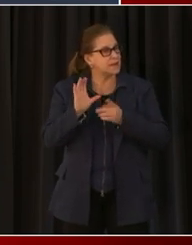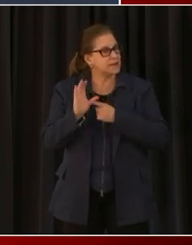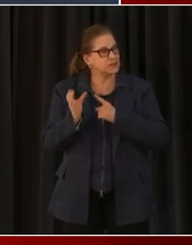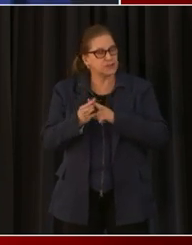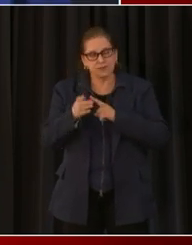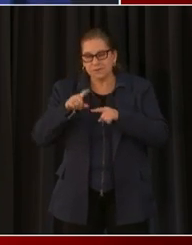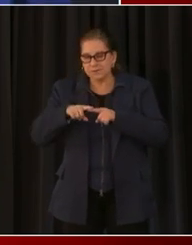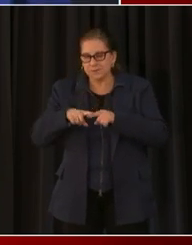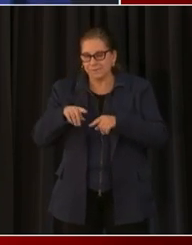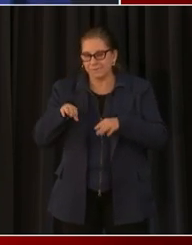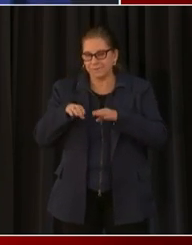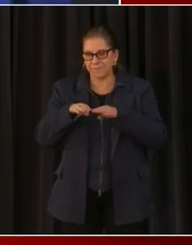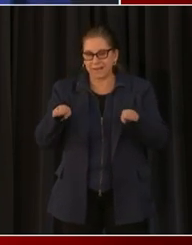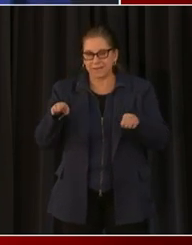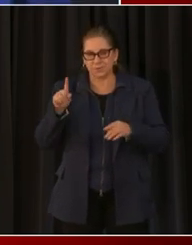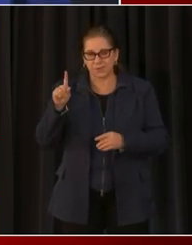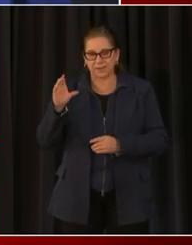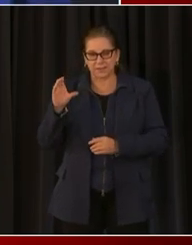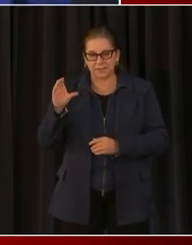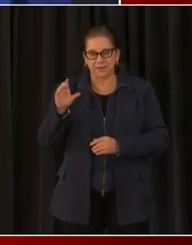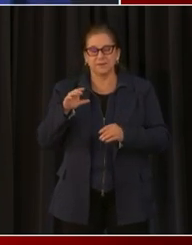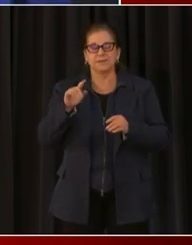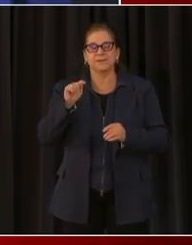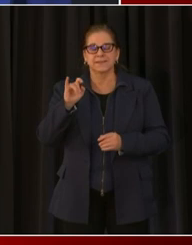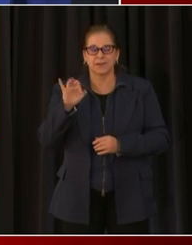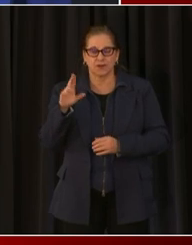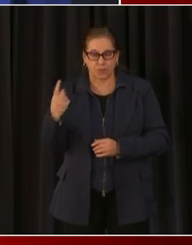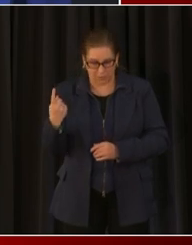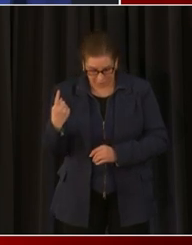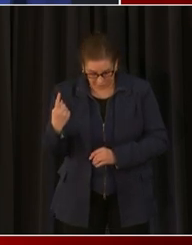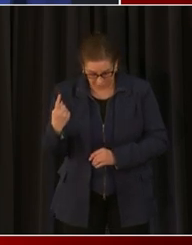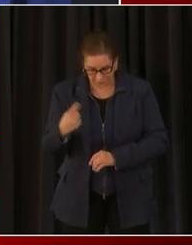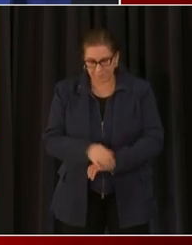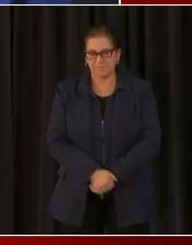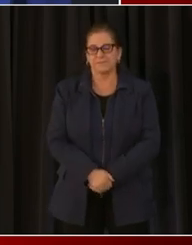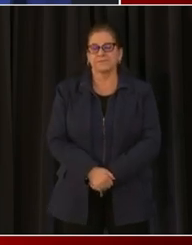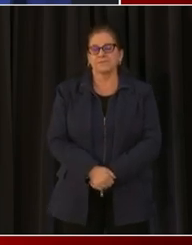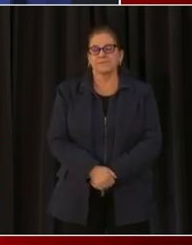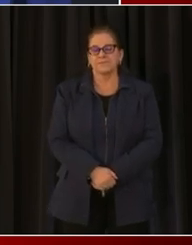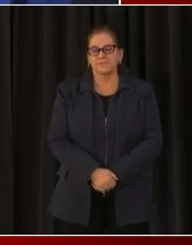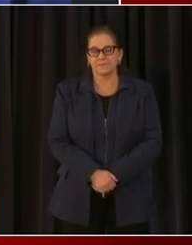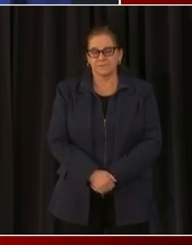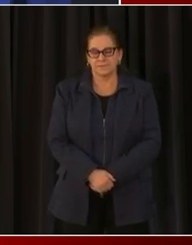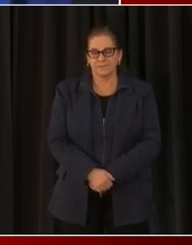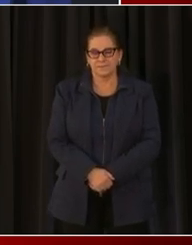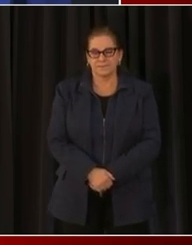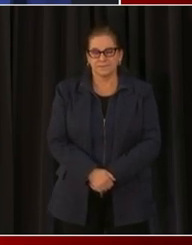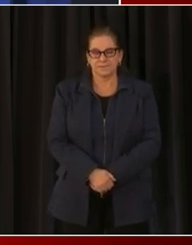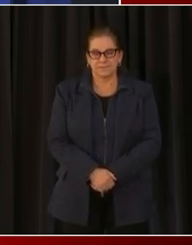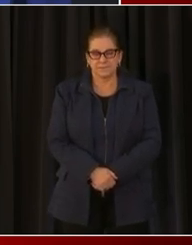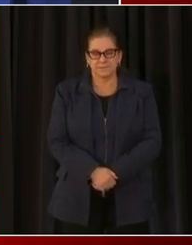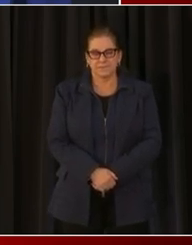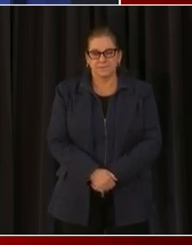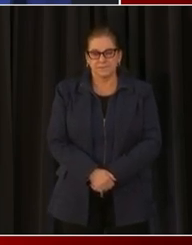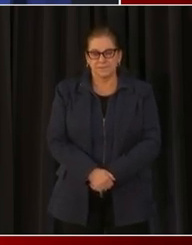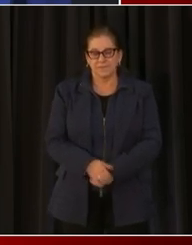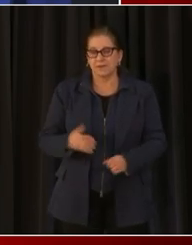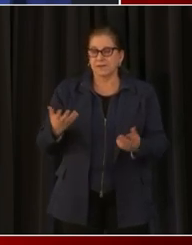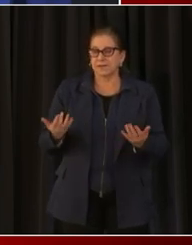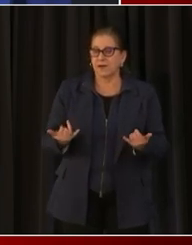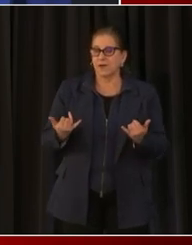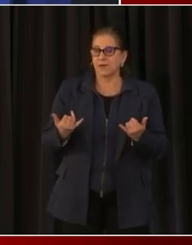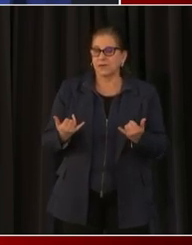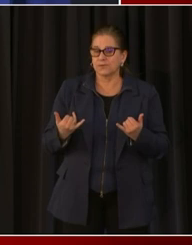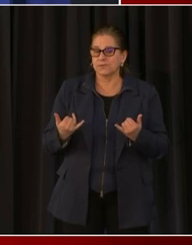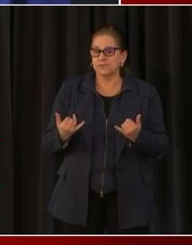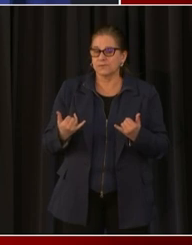this tier, Phase 1C, Tier 1, had discussions with you all and with the public in terms of how